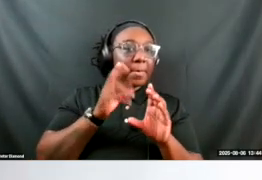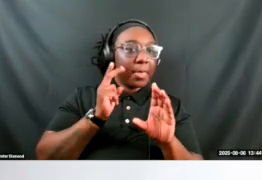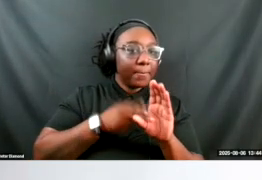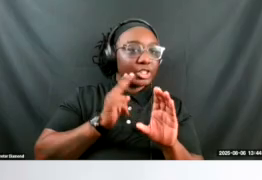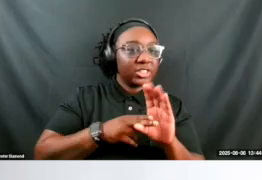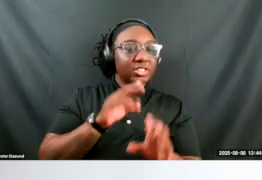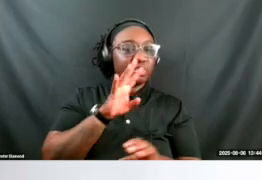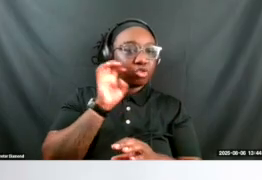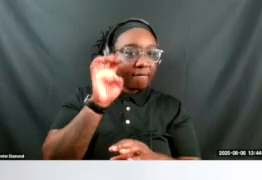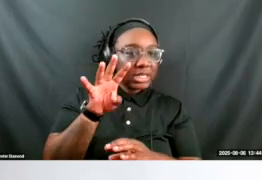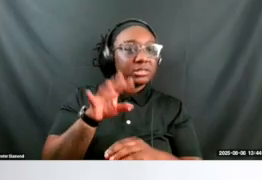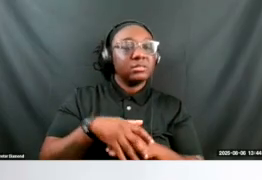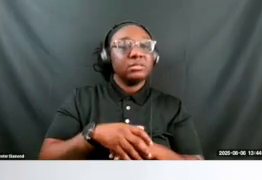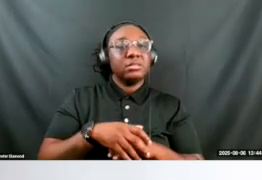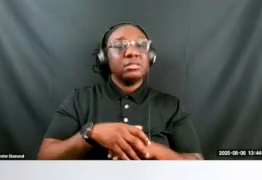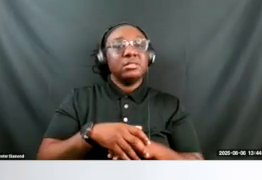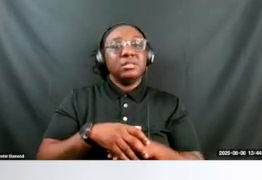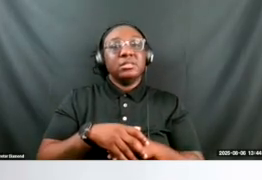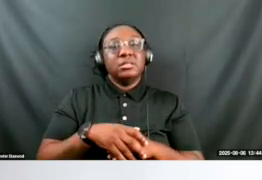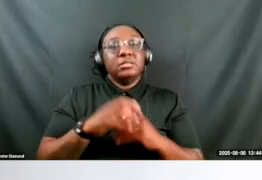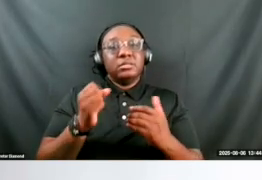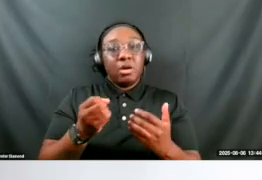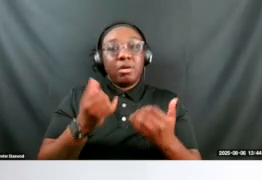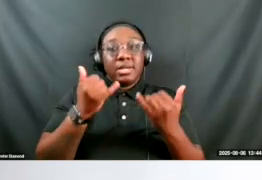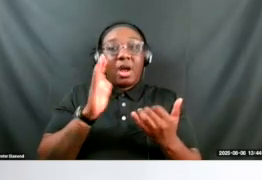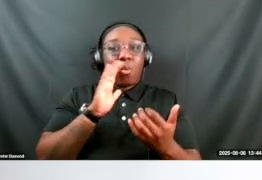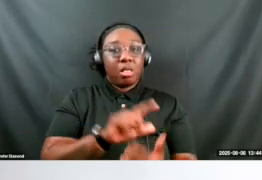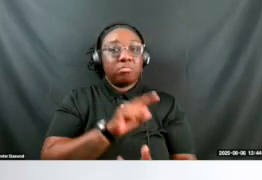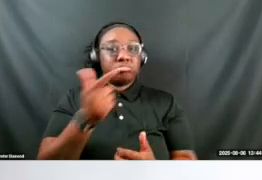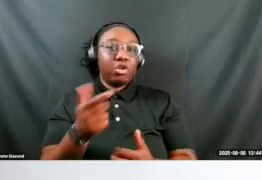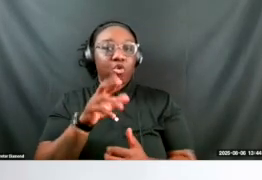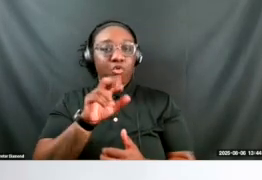a Q&A period, and I'll go ahead and turn that on over to Robert.